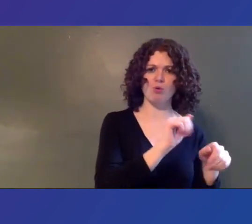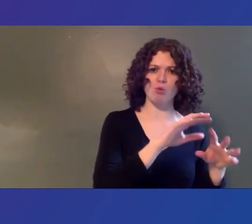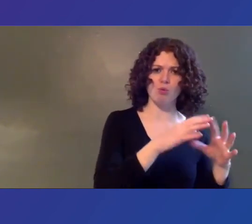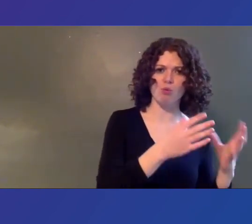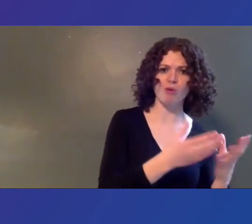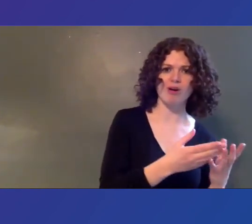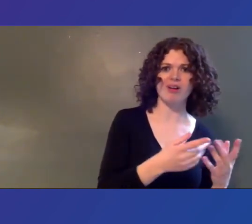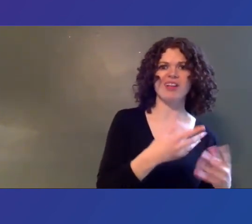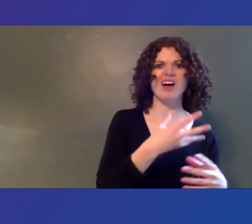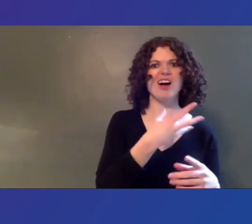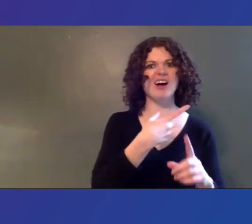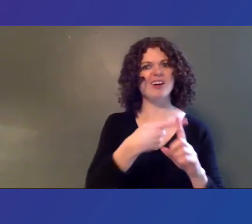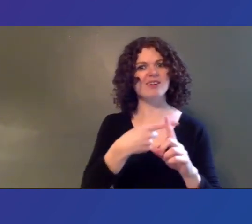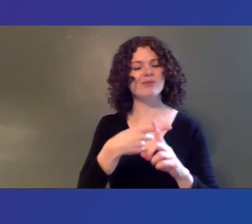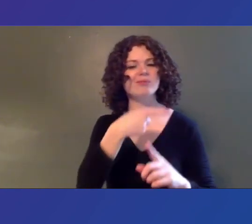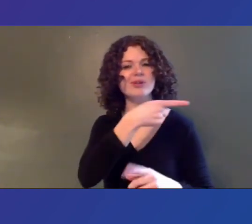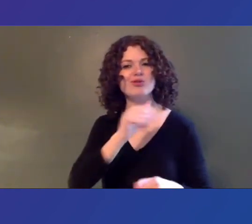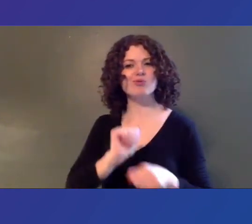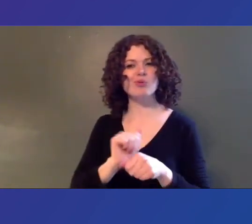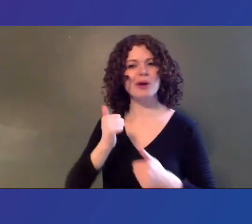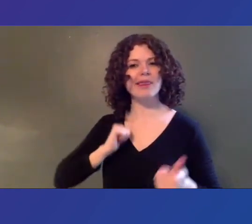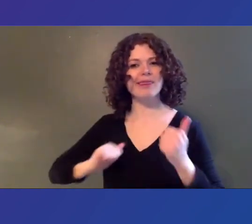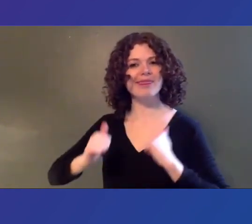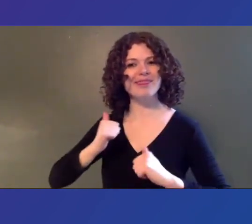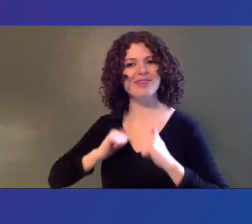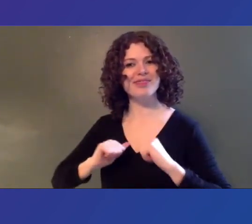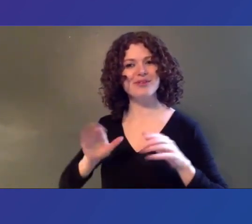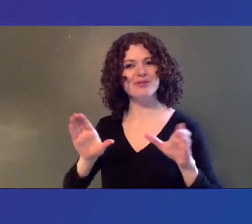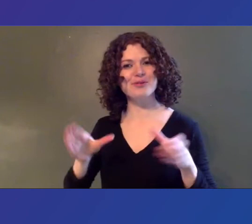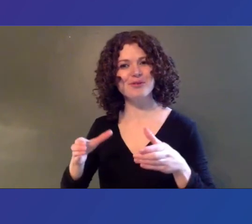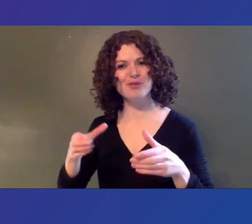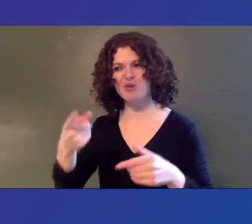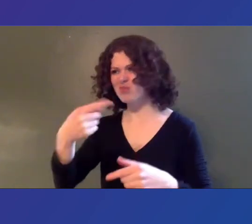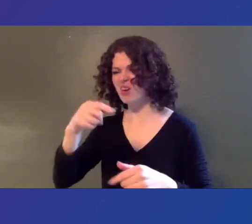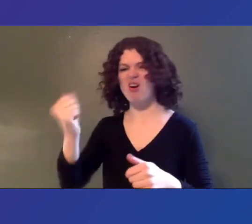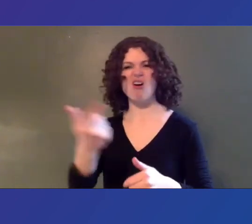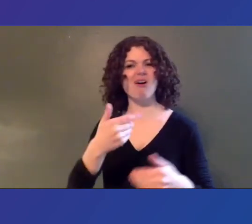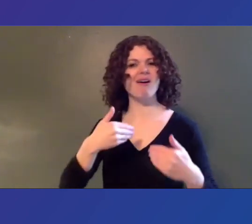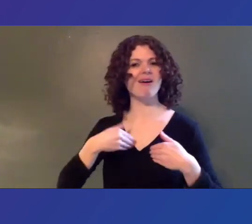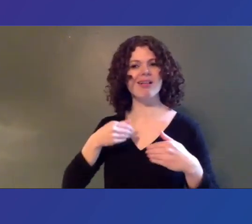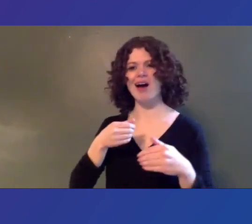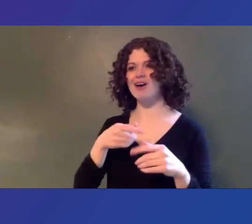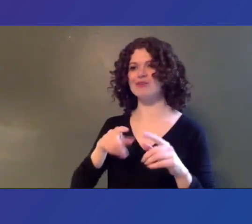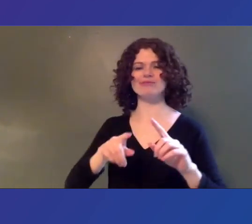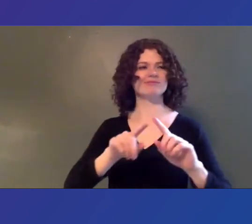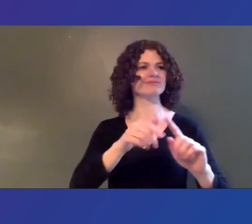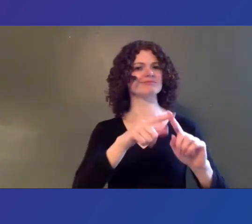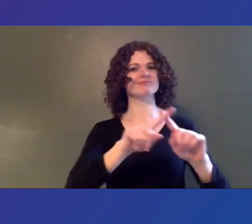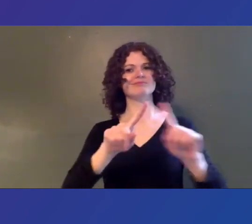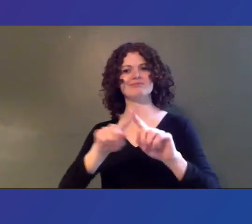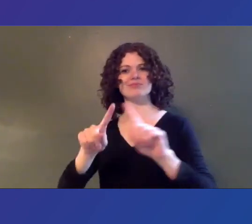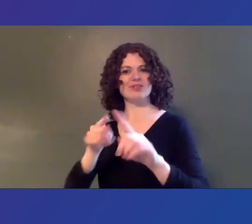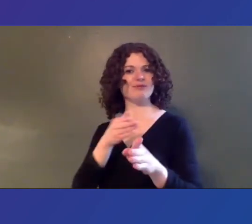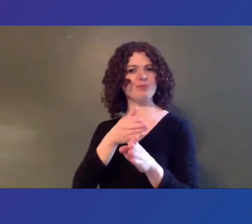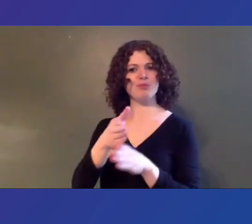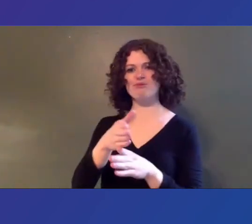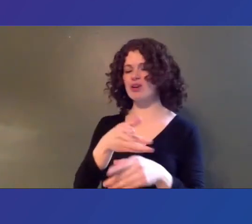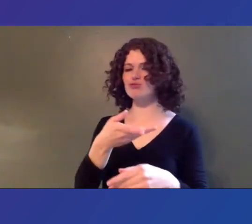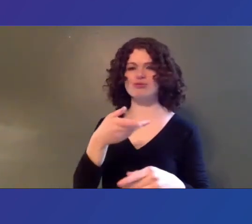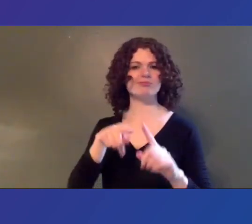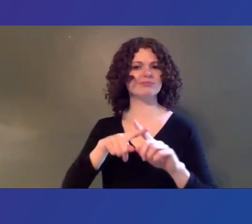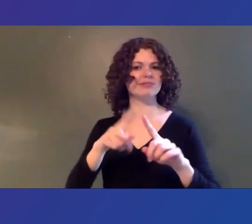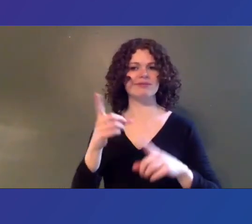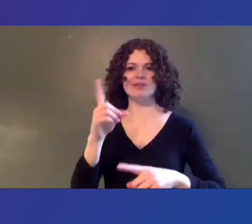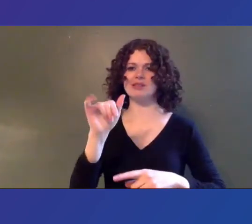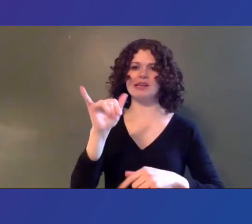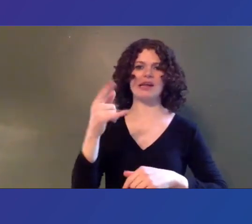And so it gave them, they would basically have rehearsals after work and had shows. And we got to go to one of her shows too. And Outward Bound gave her the space to take a day or two off if